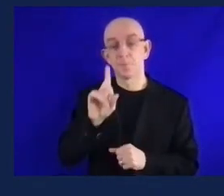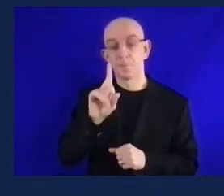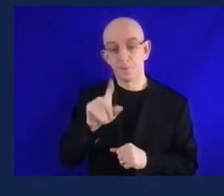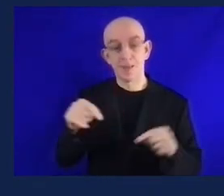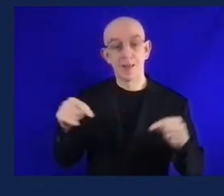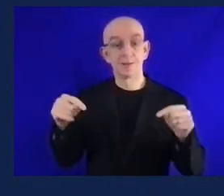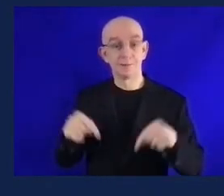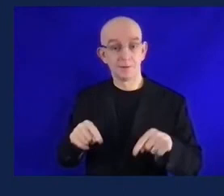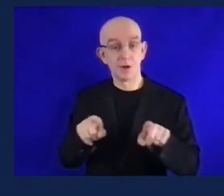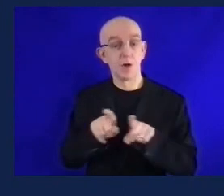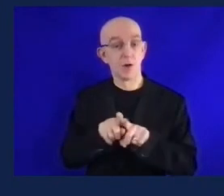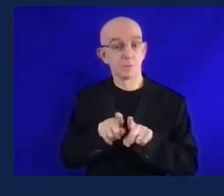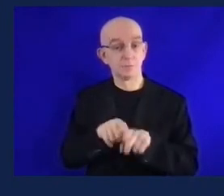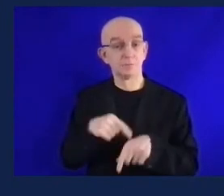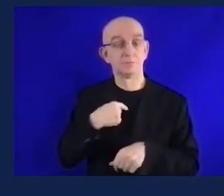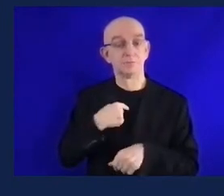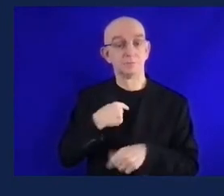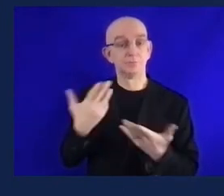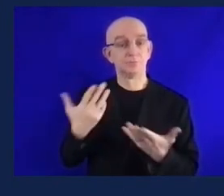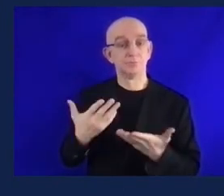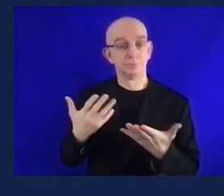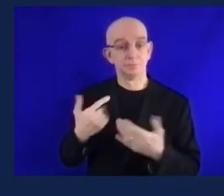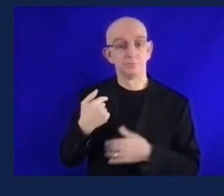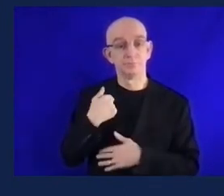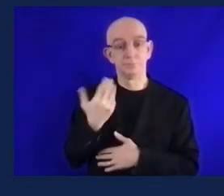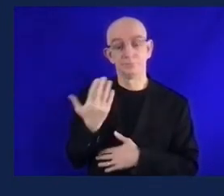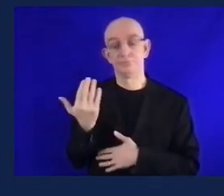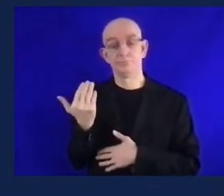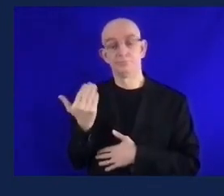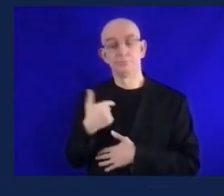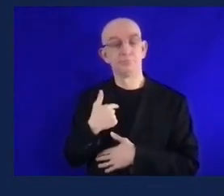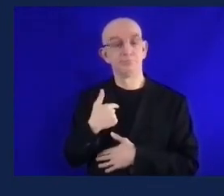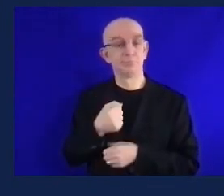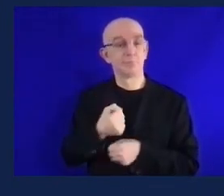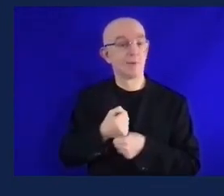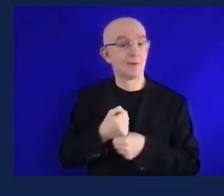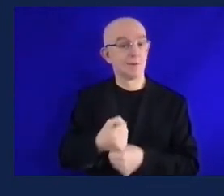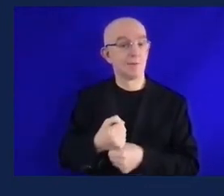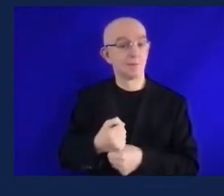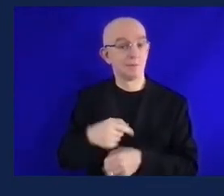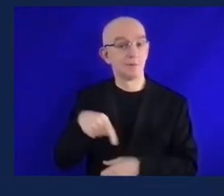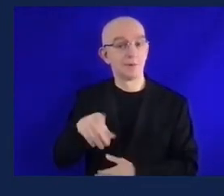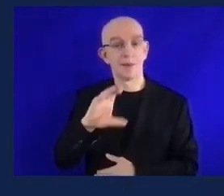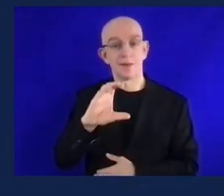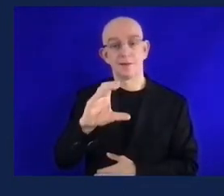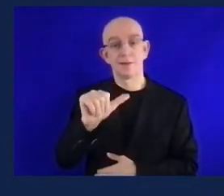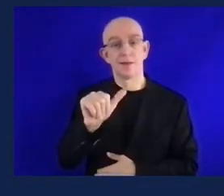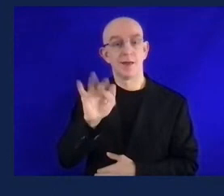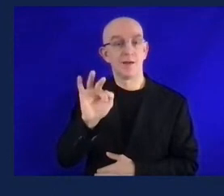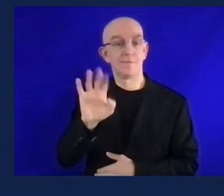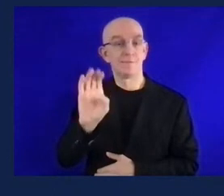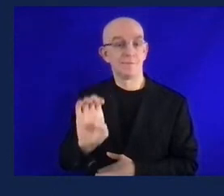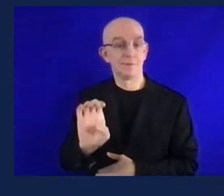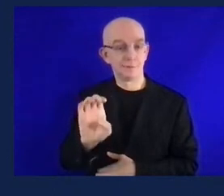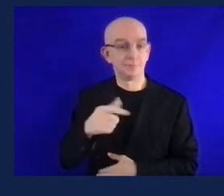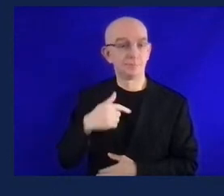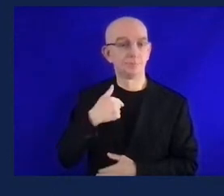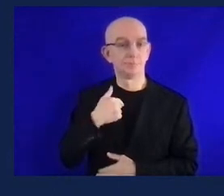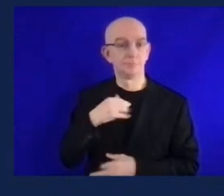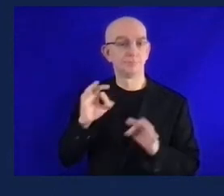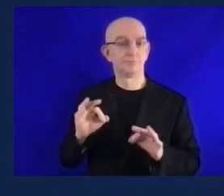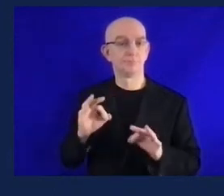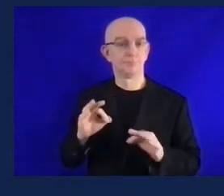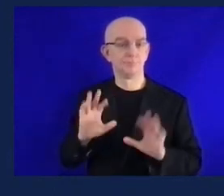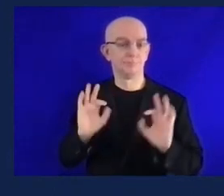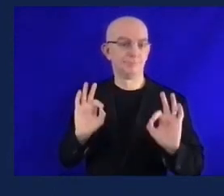For me, studying has also been important for me. I am senior technician in physical and sports activities. I